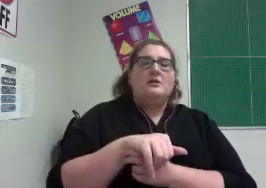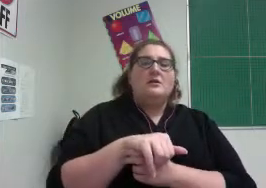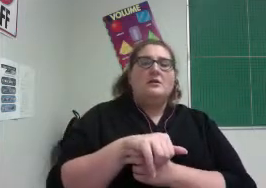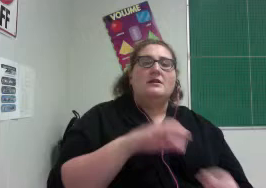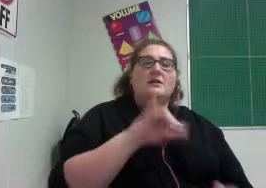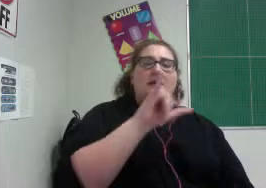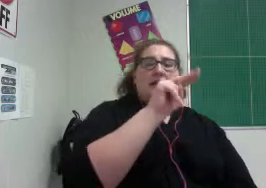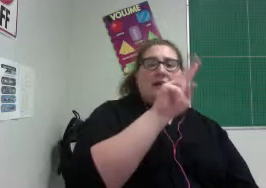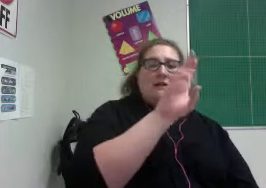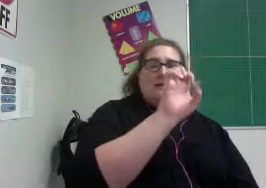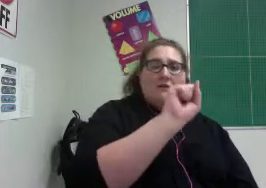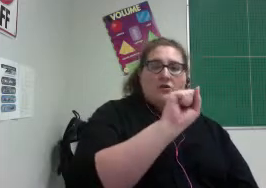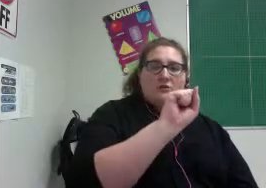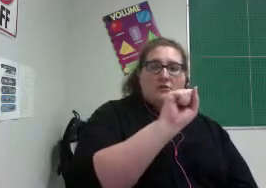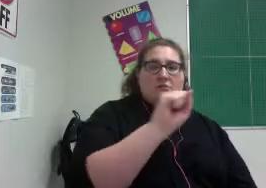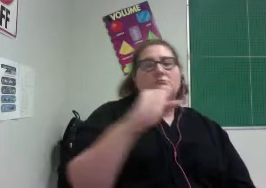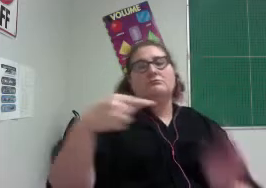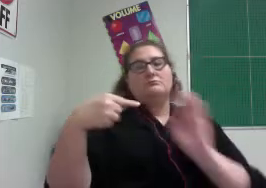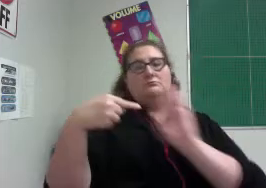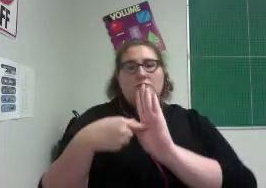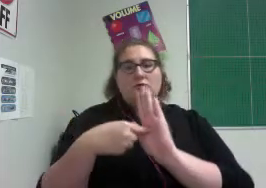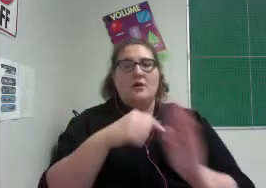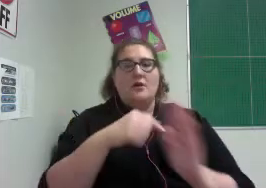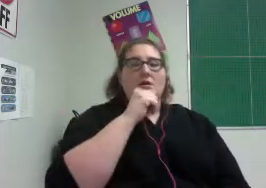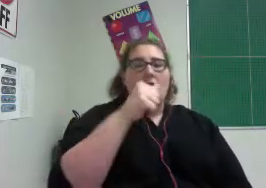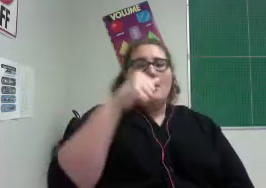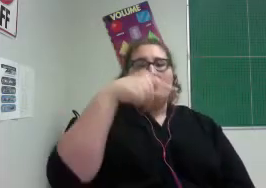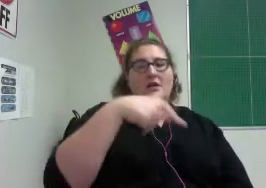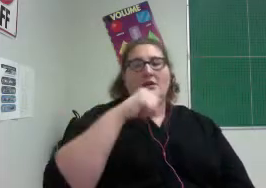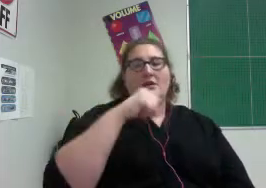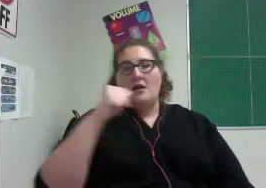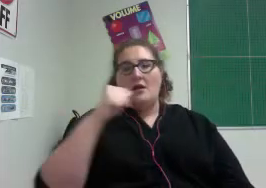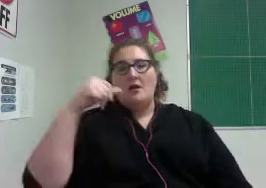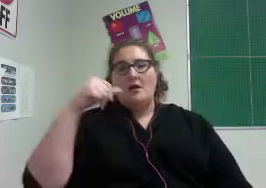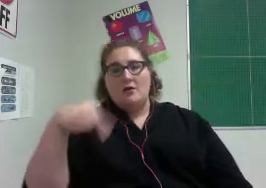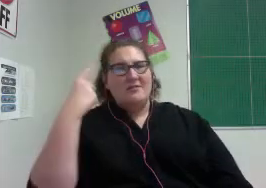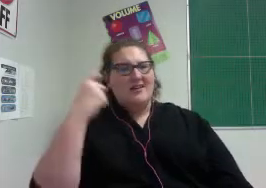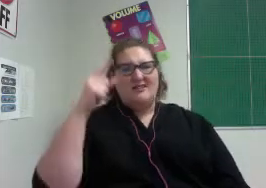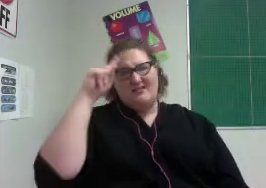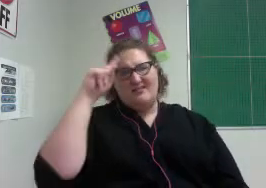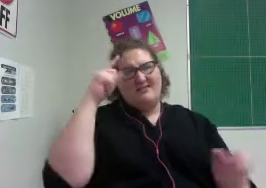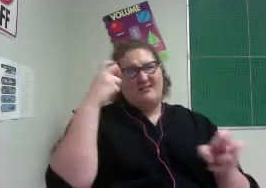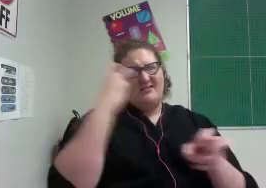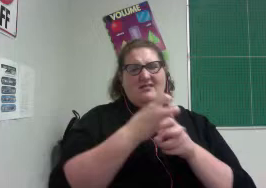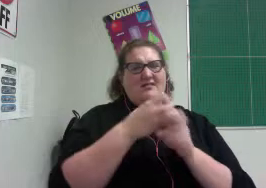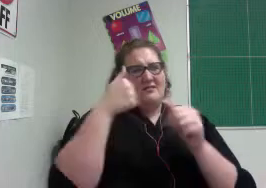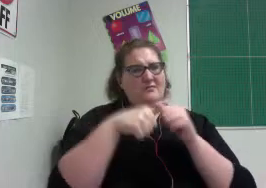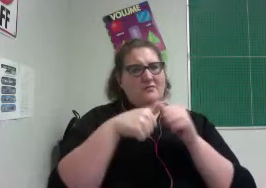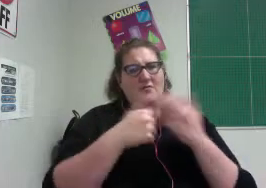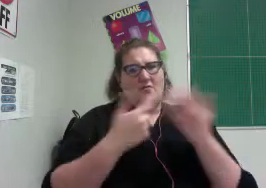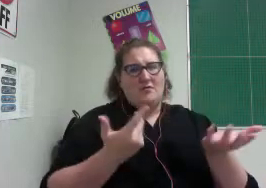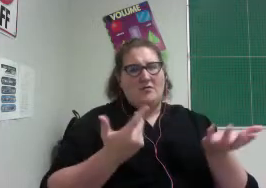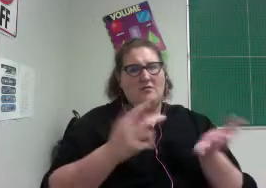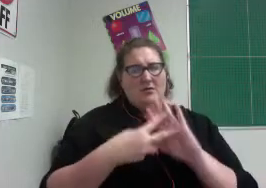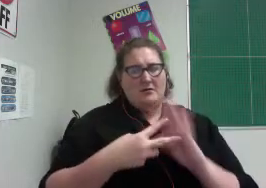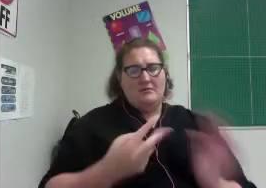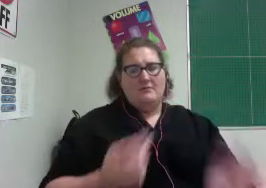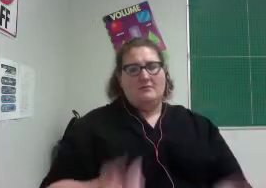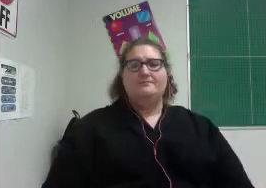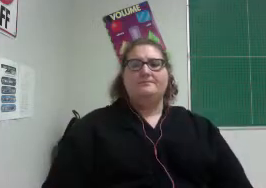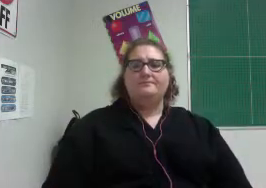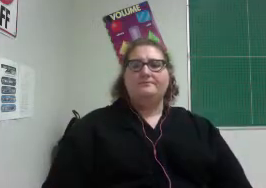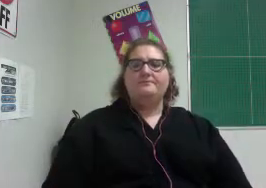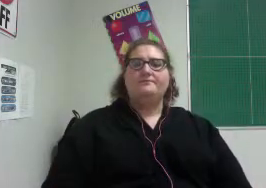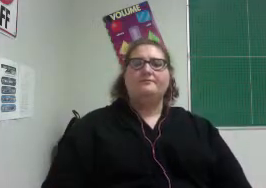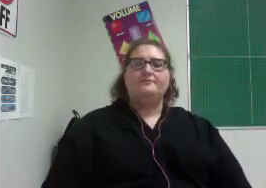like inverse, here's a symbol, not P, then not Q. Because it's kind of hard to keep these straight in your mind all the time.